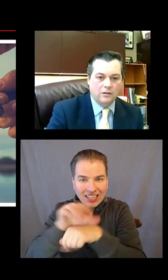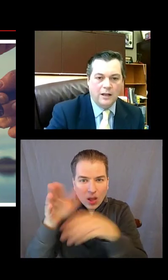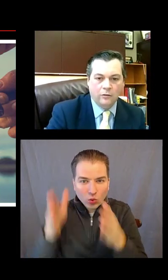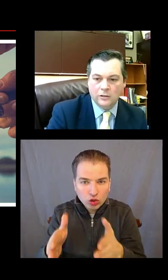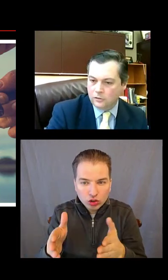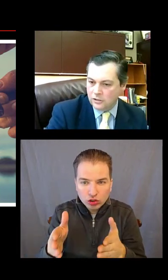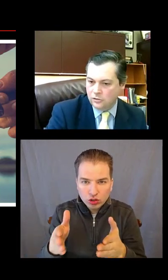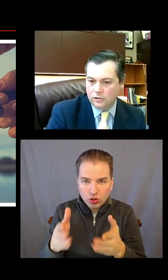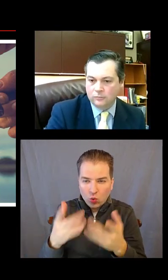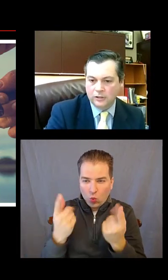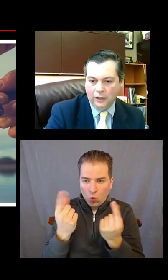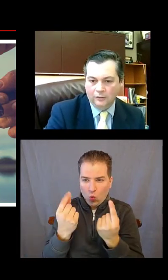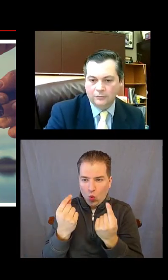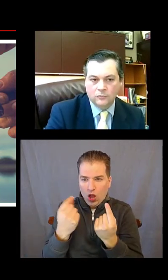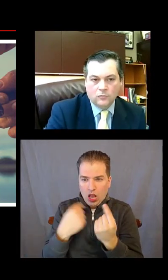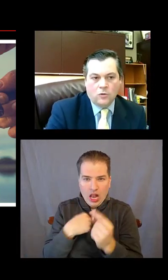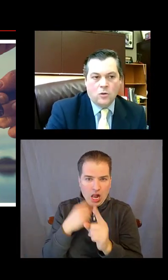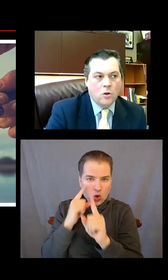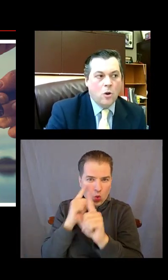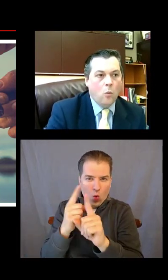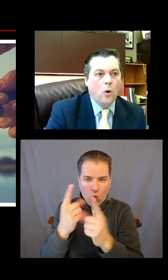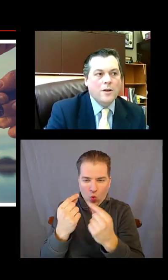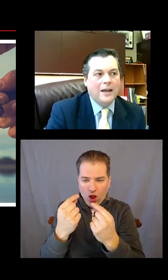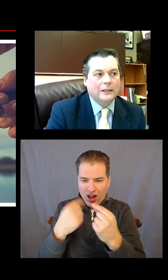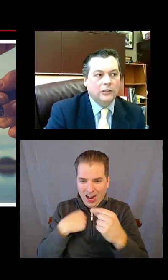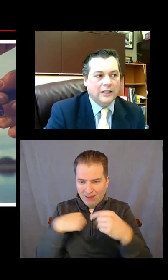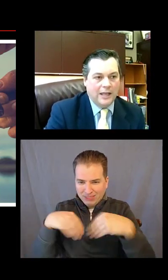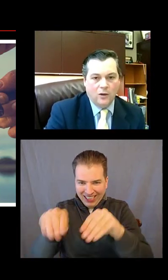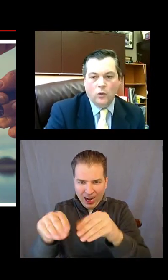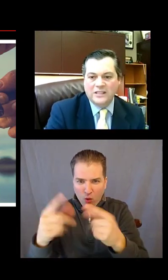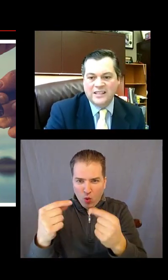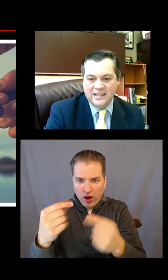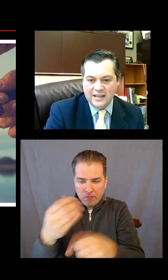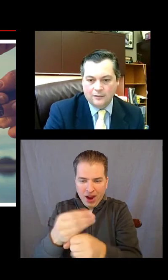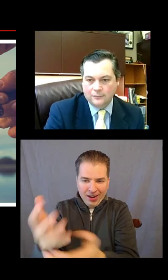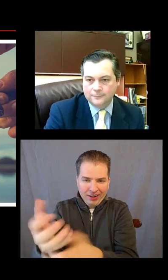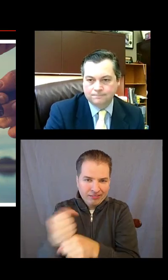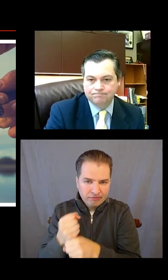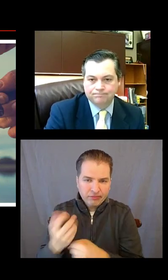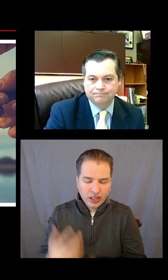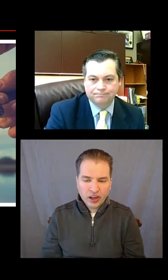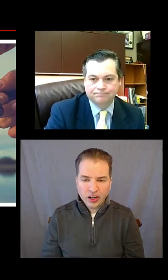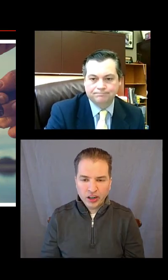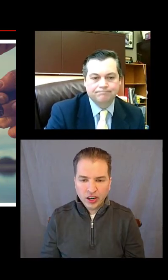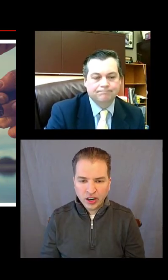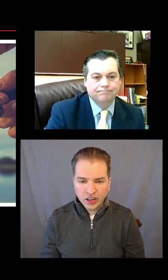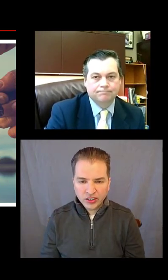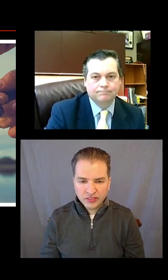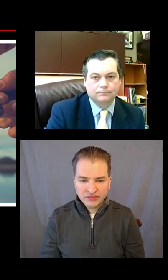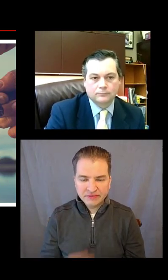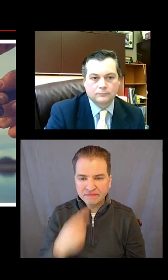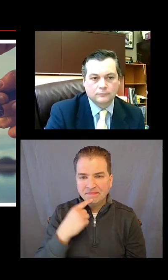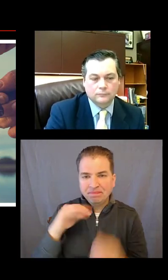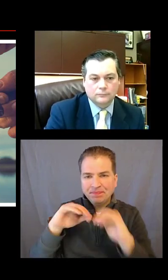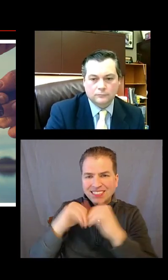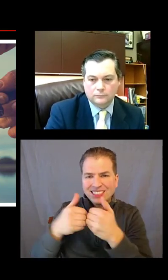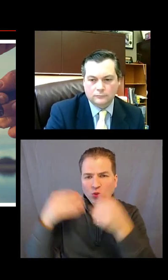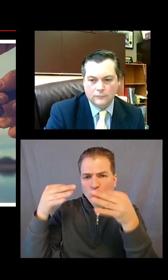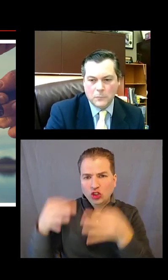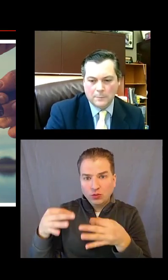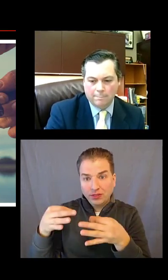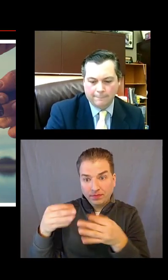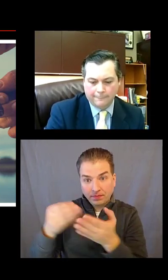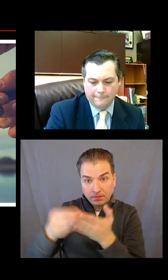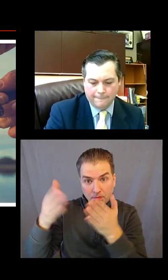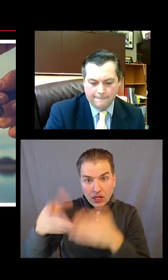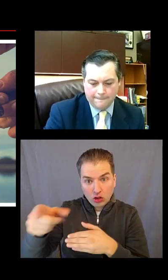meeting with your counselors in terms of, what am I looking at? What's the deal? Okay. And how do